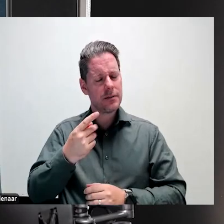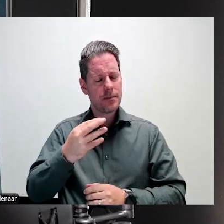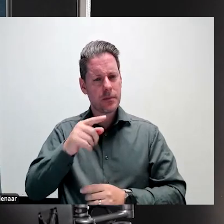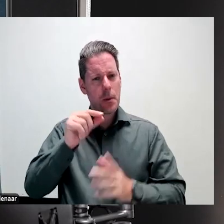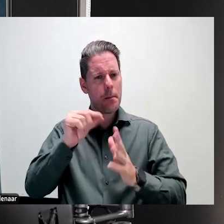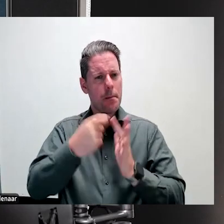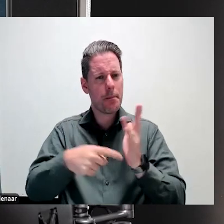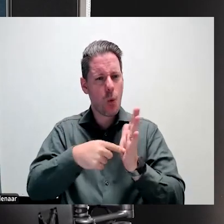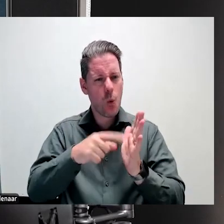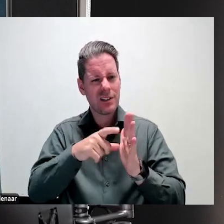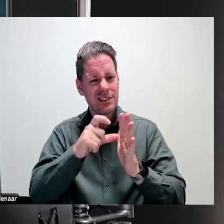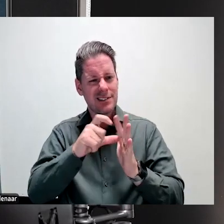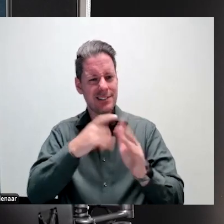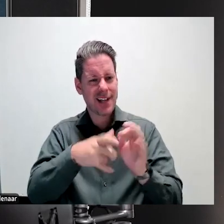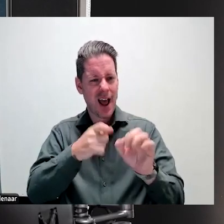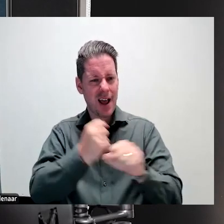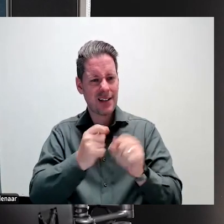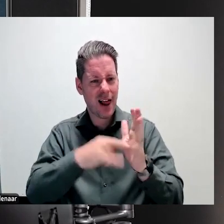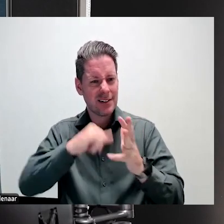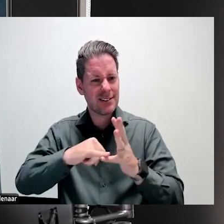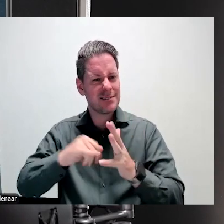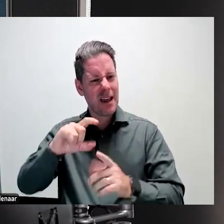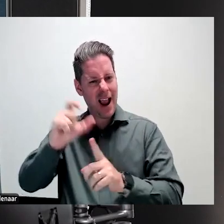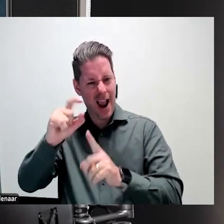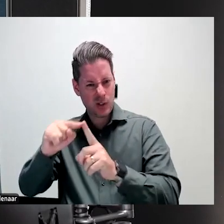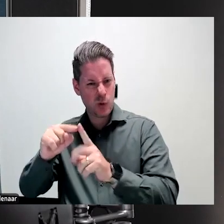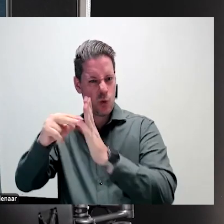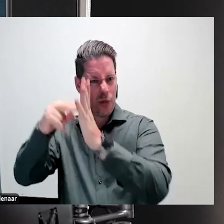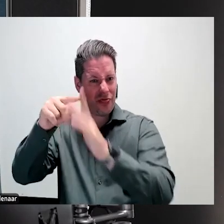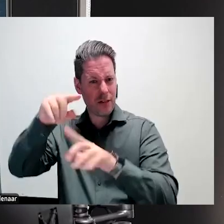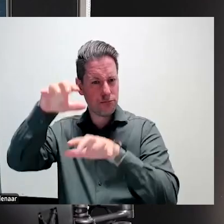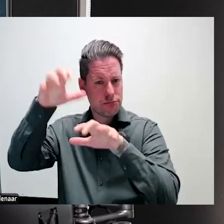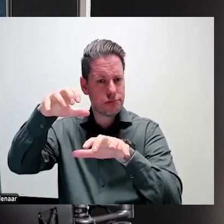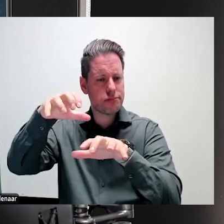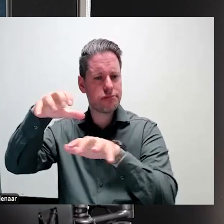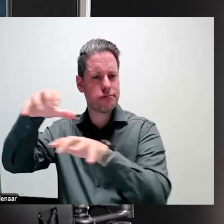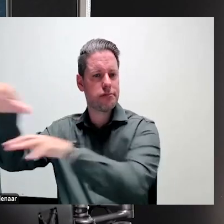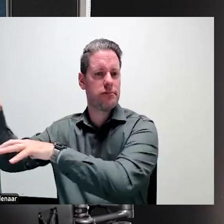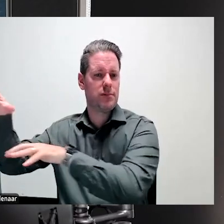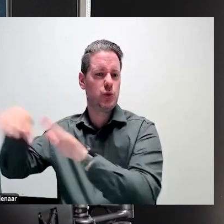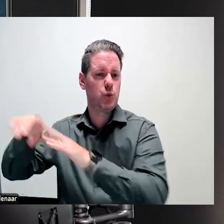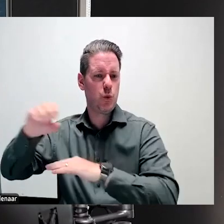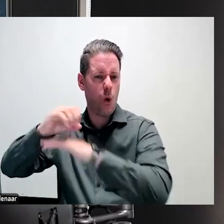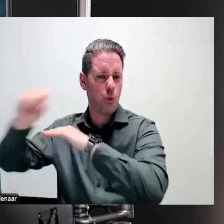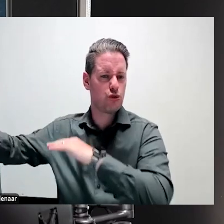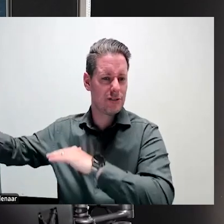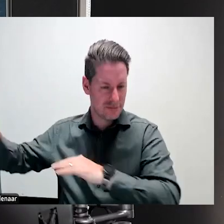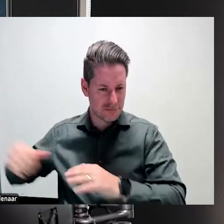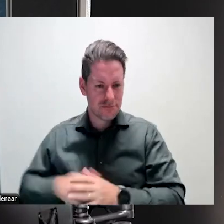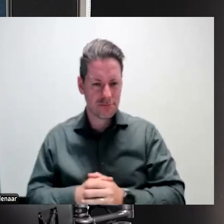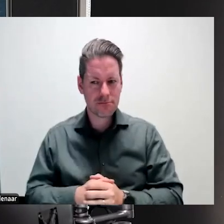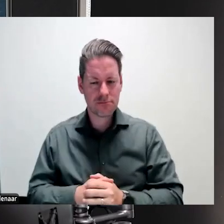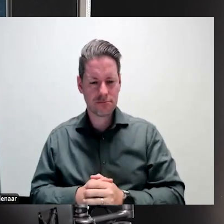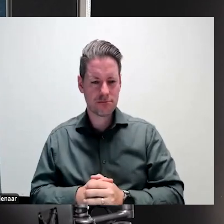down around Port Douglas sort of area earlier this morning. That's largely pushed offshore now. We've still got activity to the north of